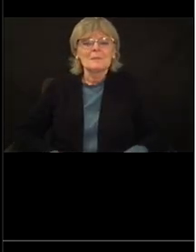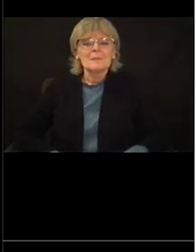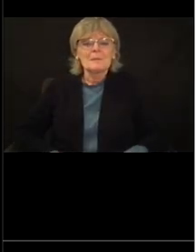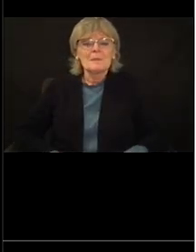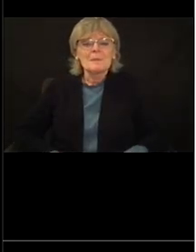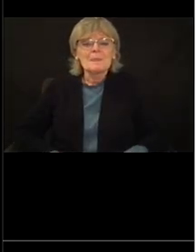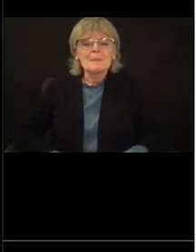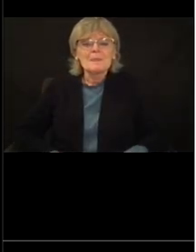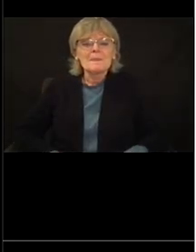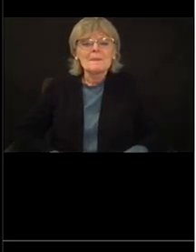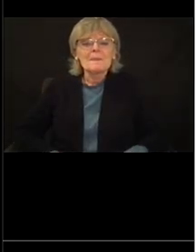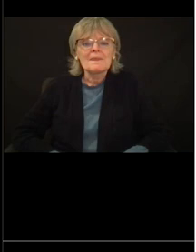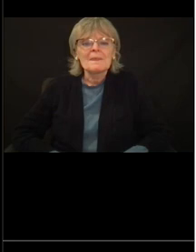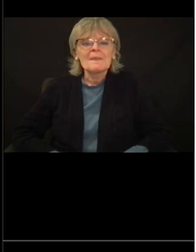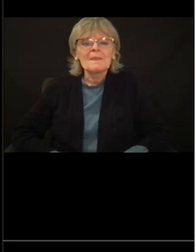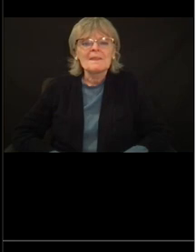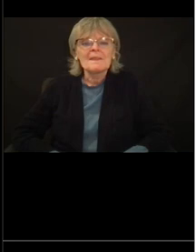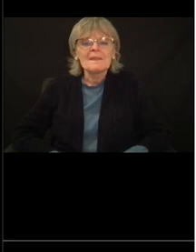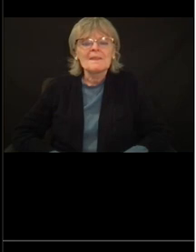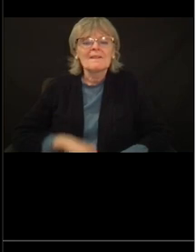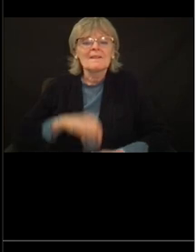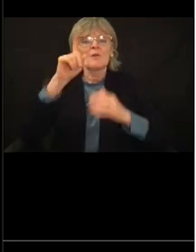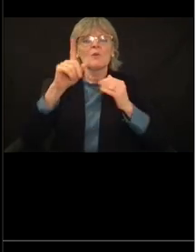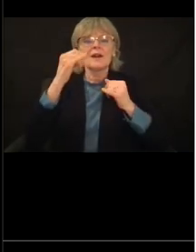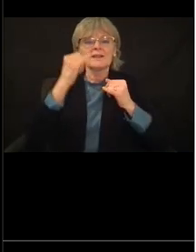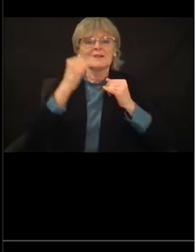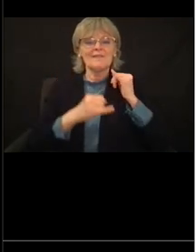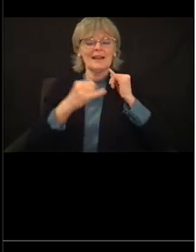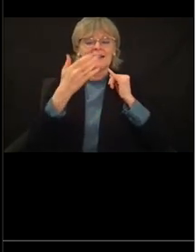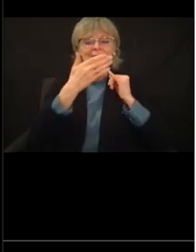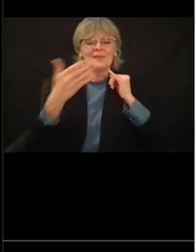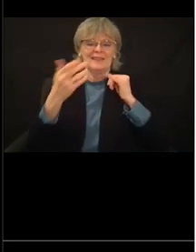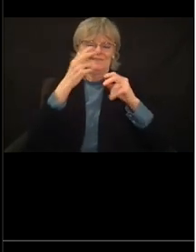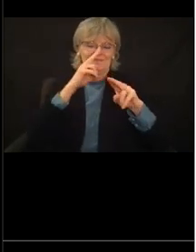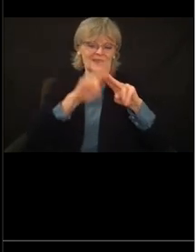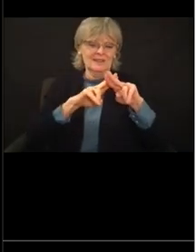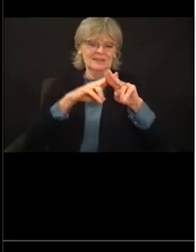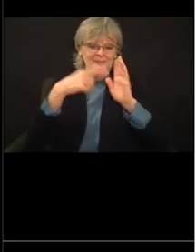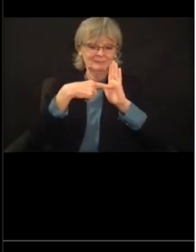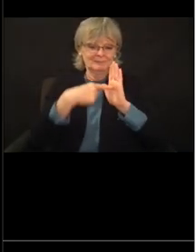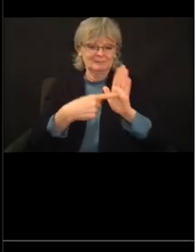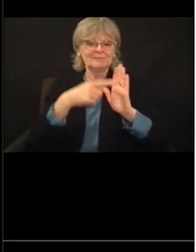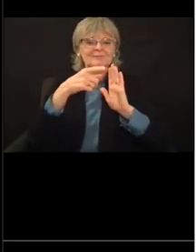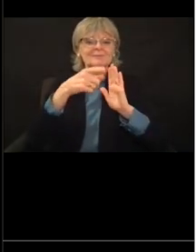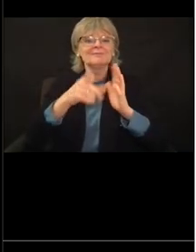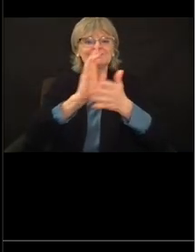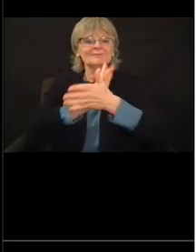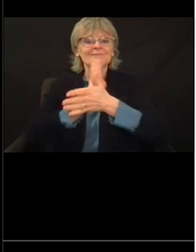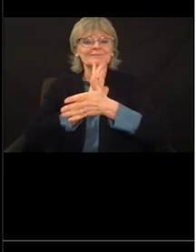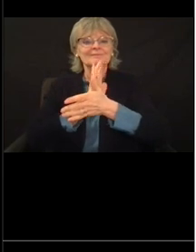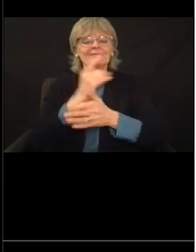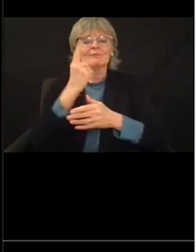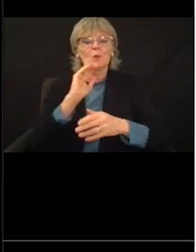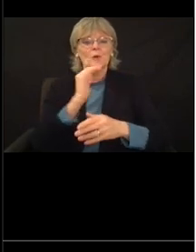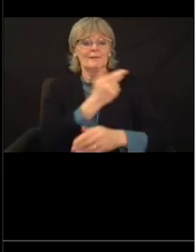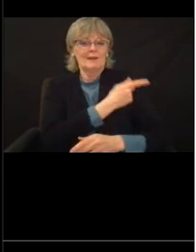And then I have one final fun thing to share with you. And that is a video of one of our